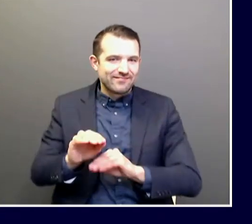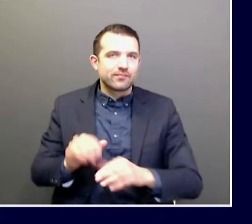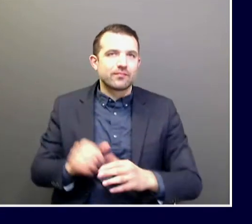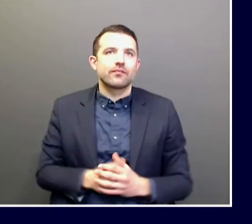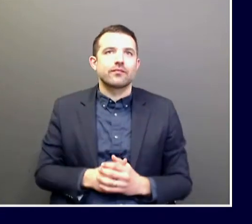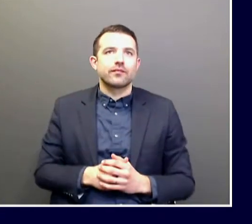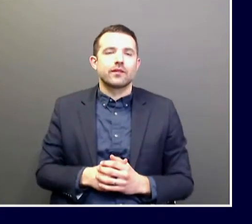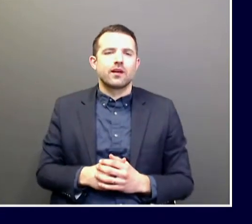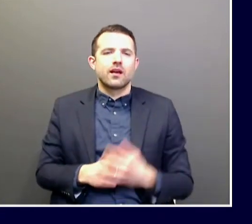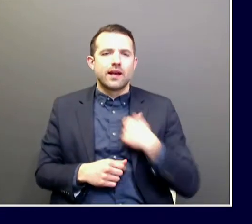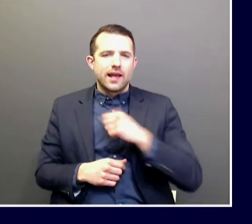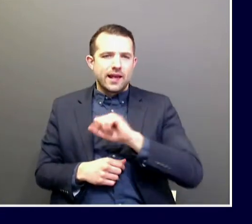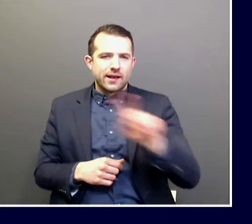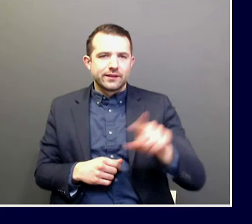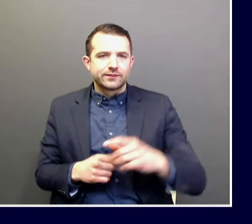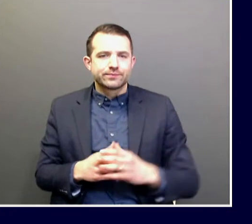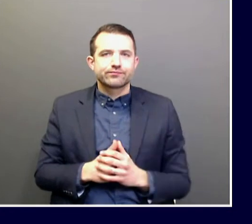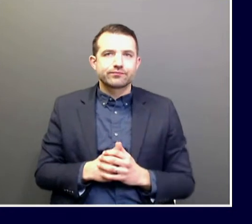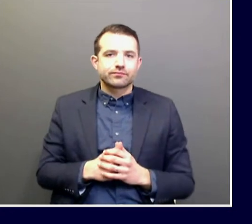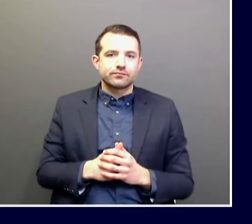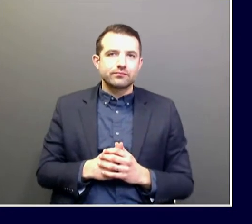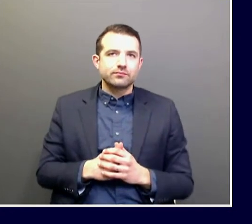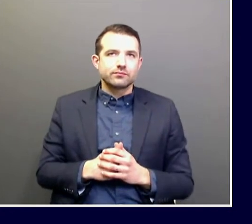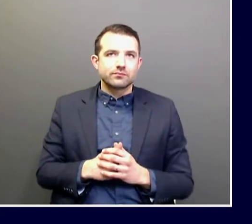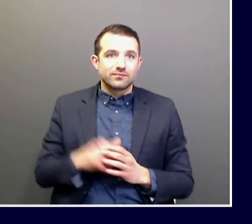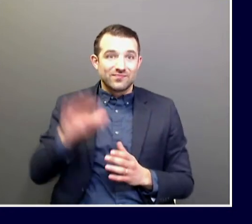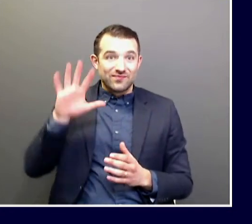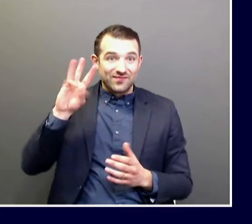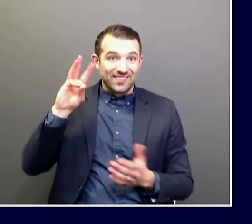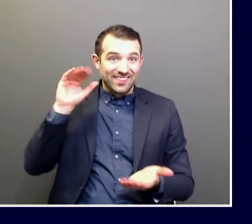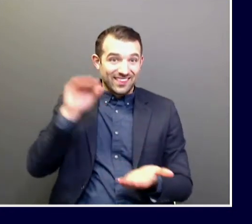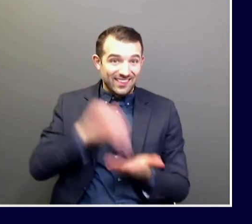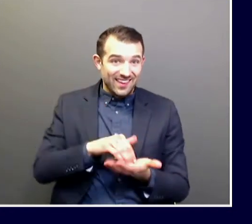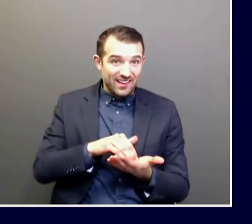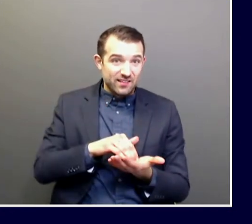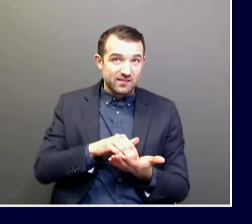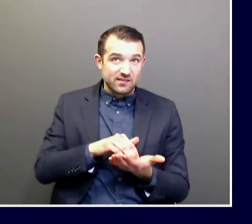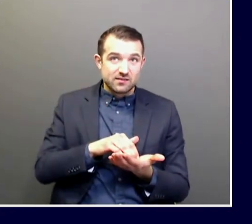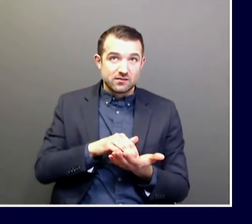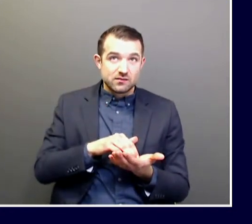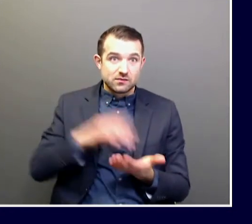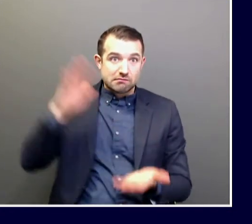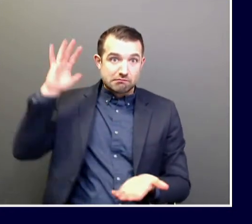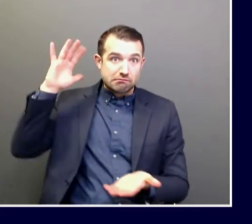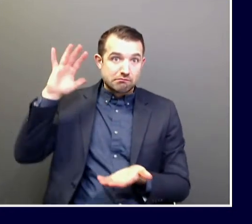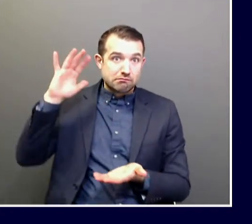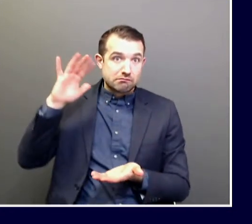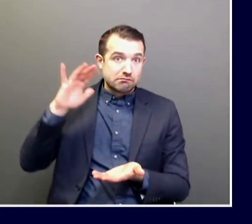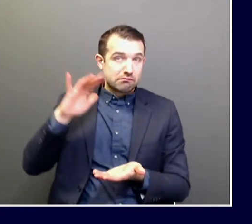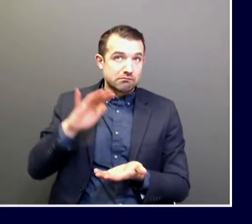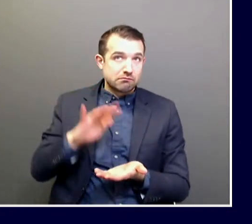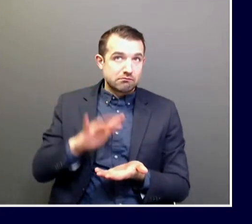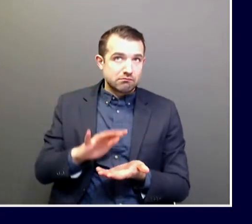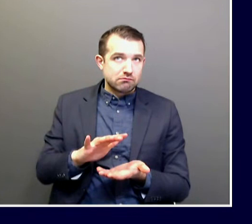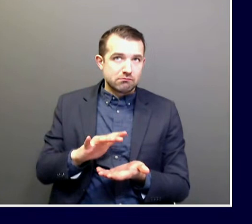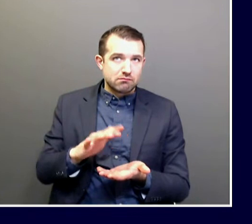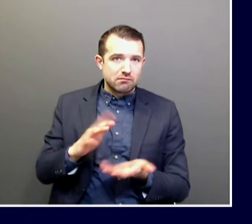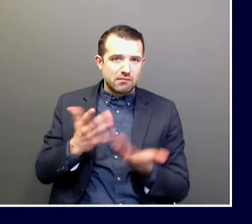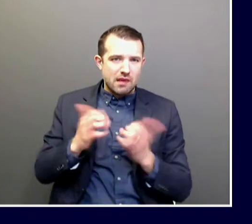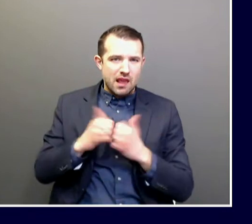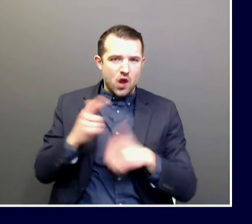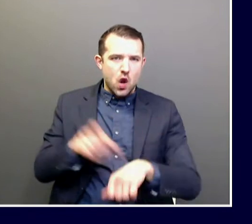just getting through that 56,000 as you do go through that process of automating it, what's that look like? How long do you foresee that